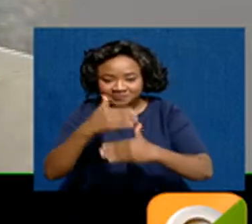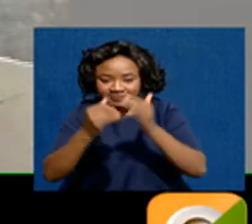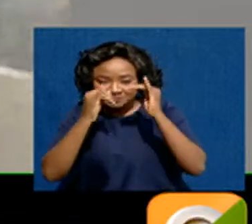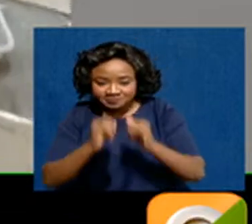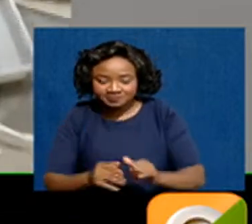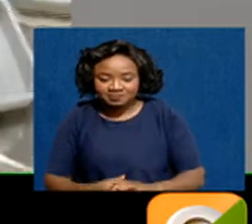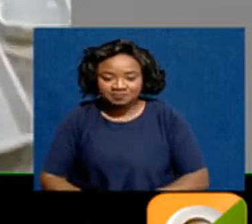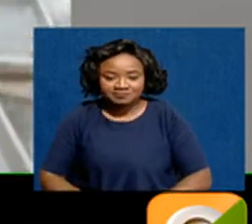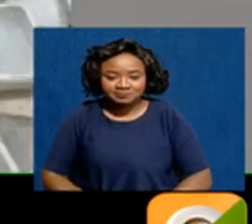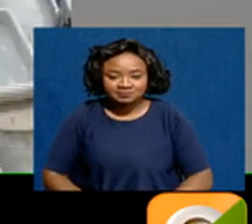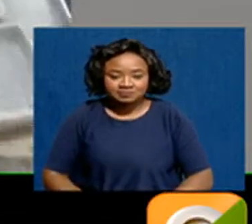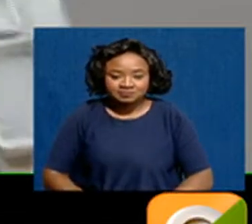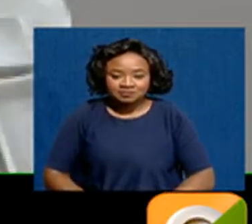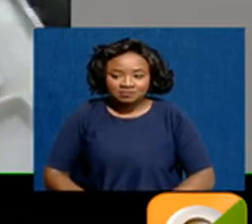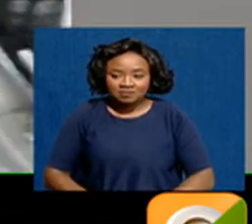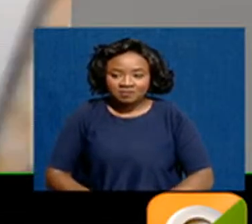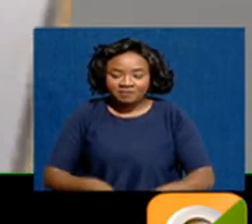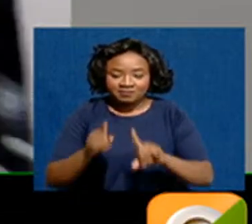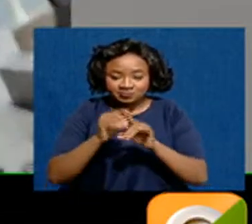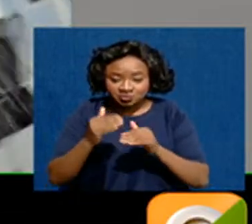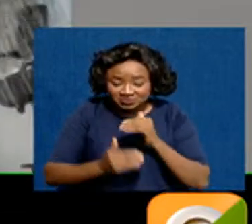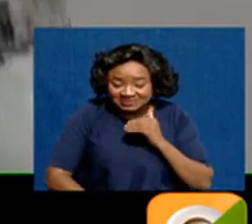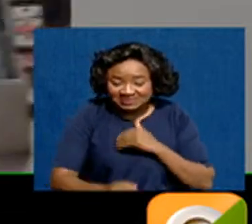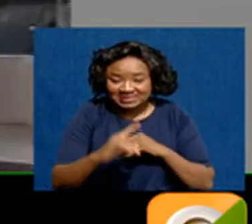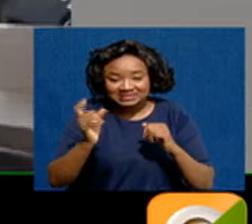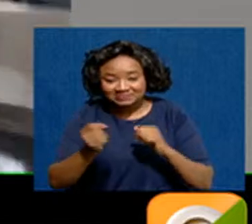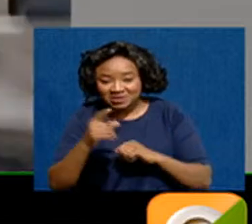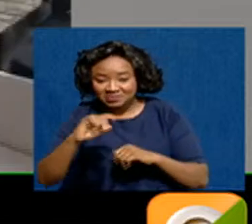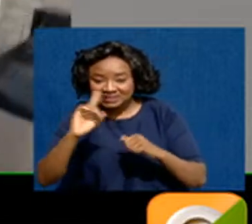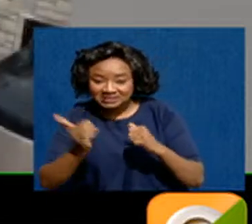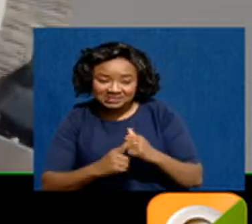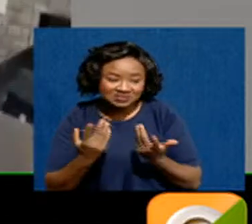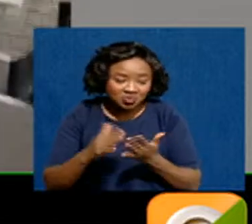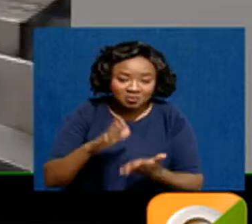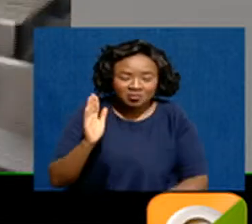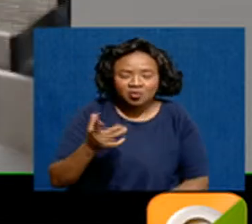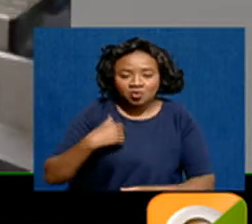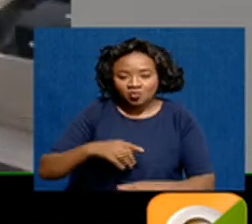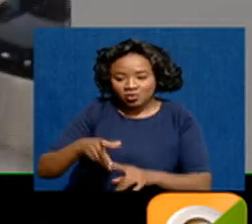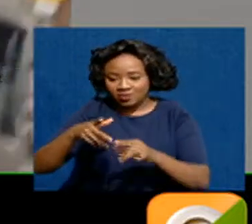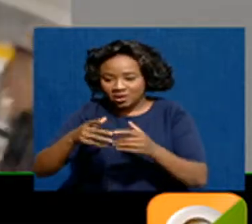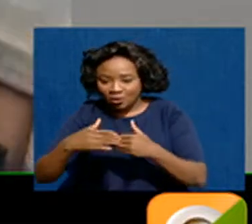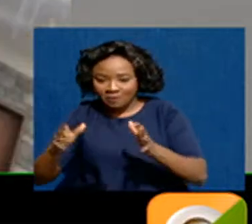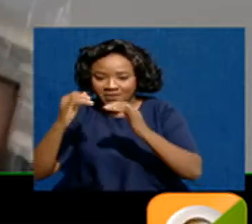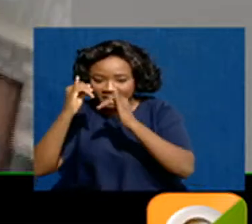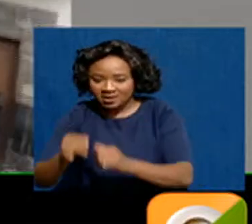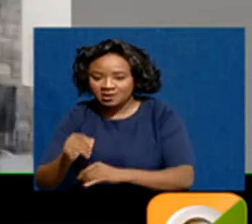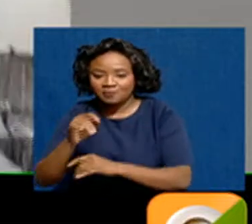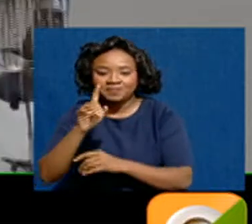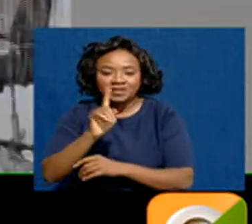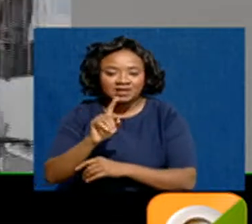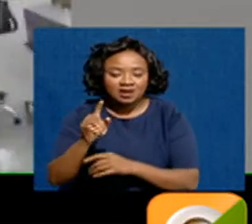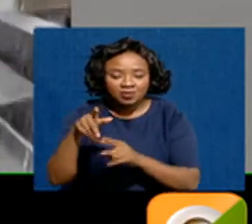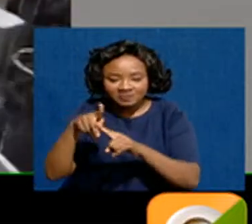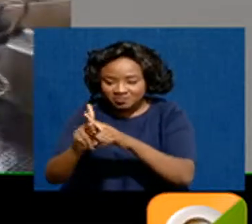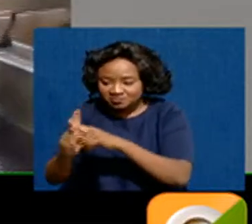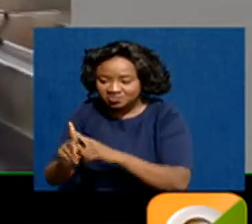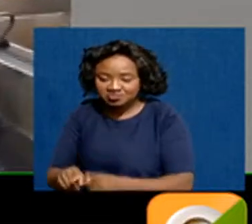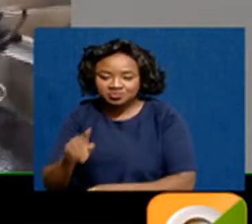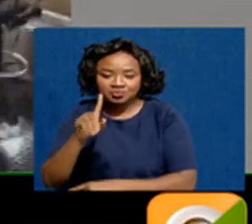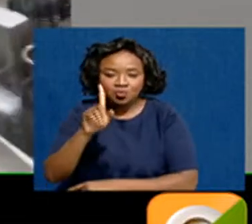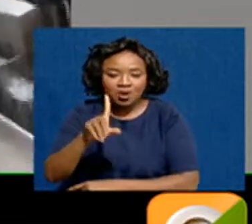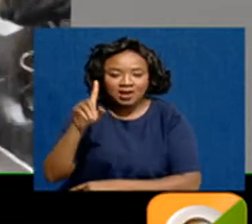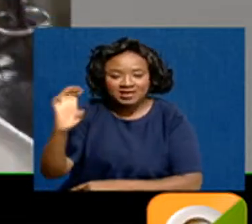in another 6 months or so. When we complete this terminal, we are going to decommission Terminal 1E, which has been an embarrassment, and we create space at the airport